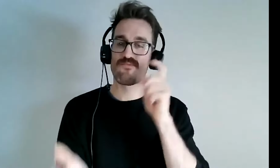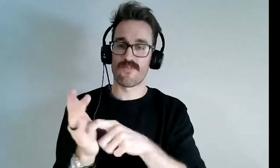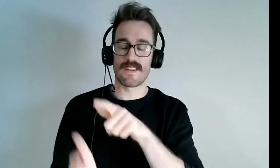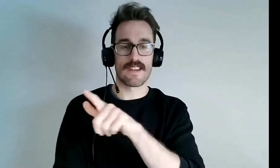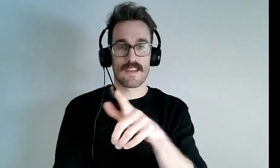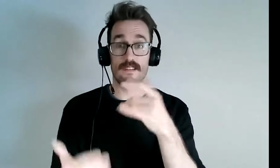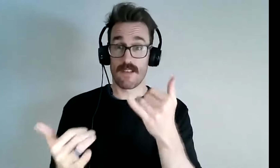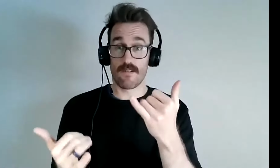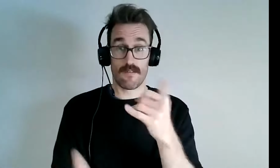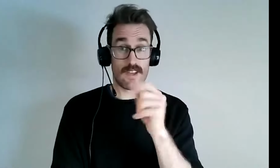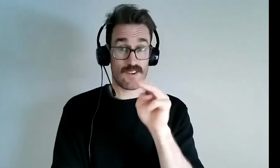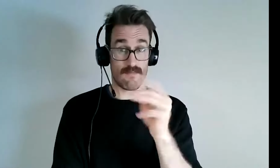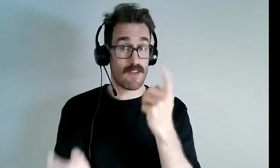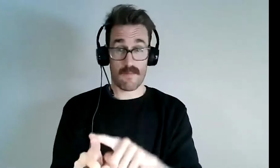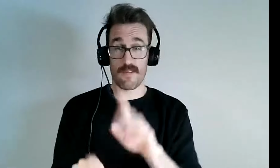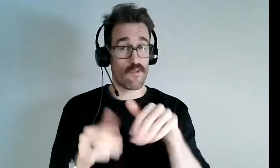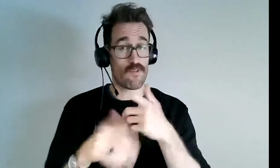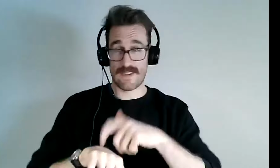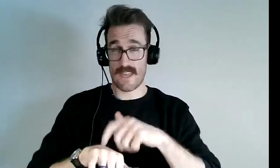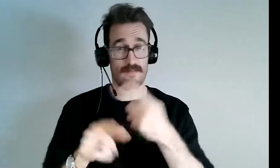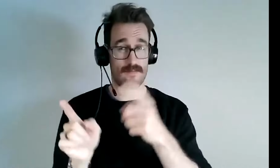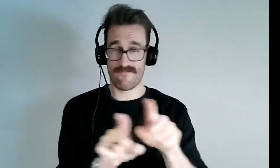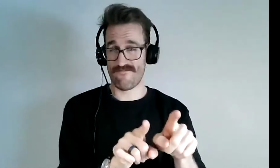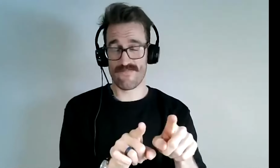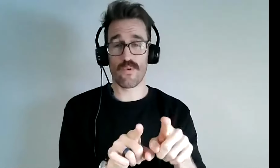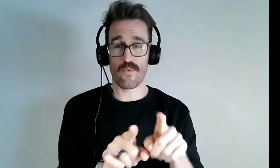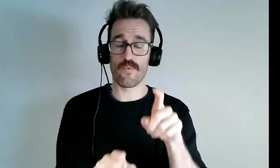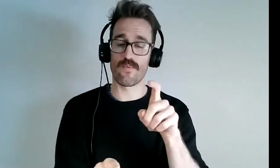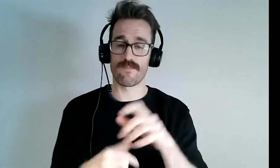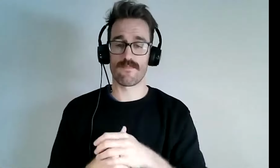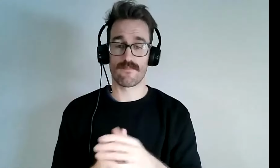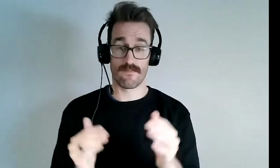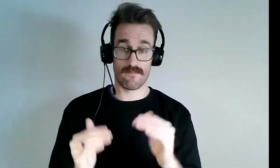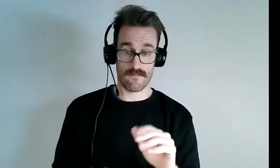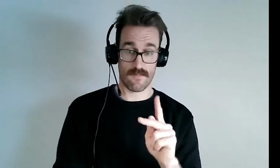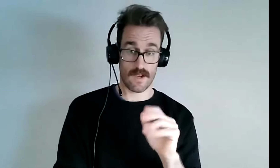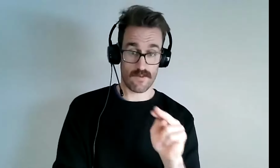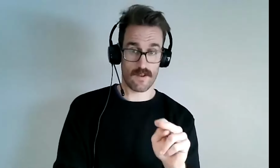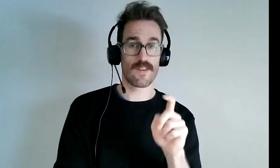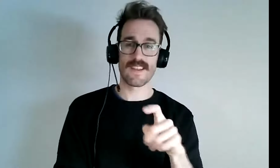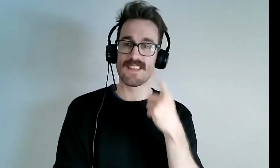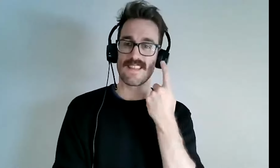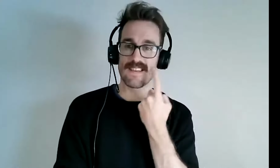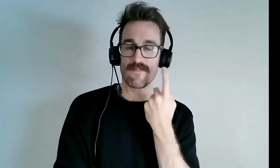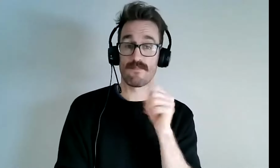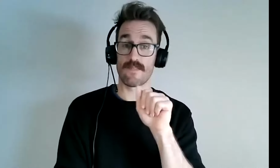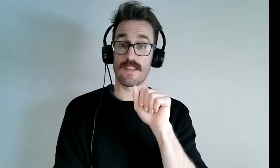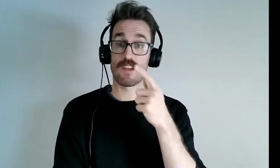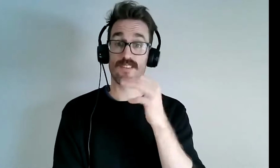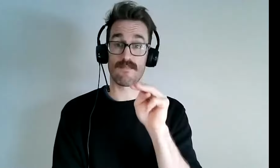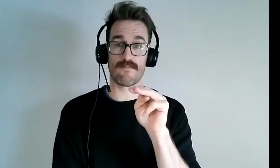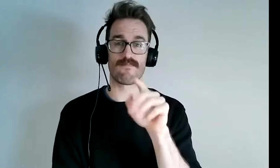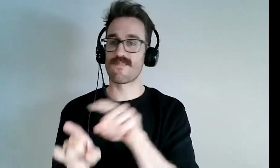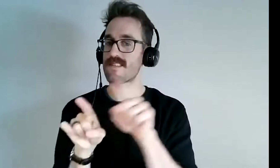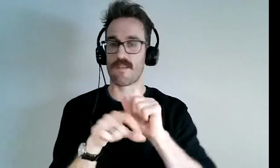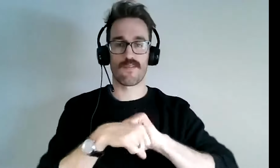time. So on building on that, I think we need to think about ageism as COVID-19. Okay,